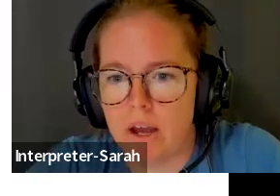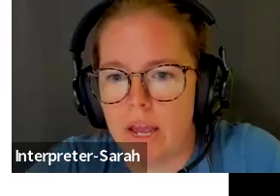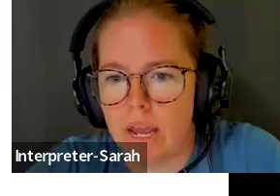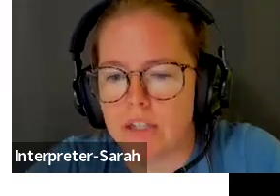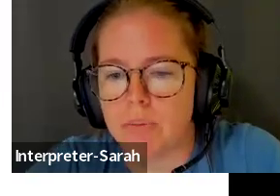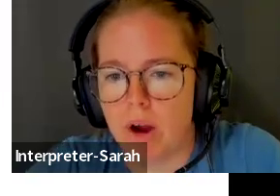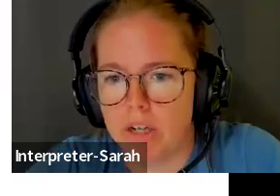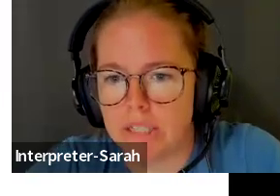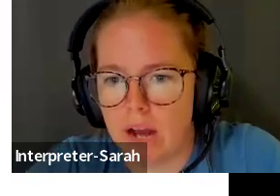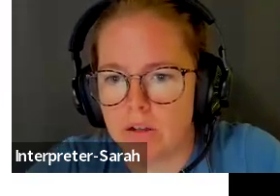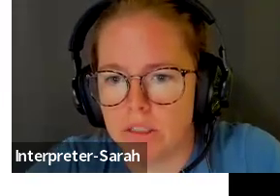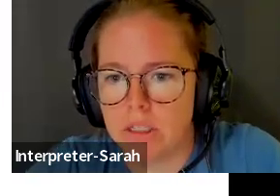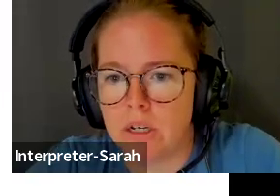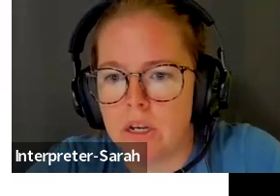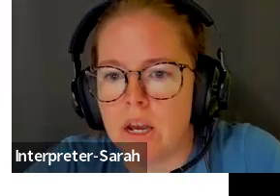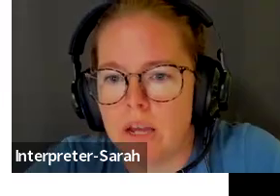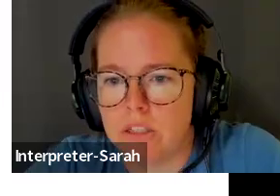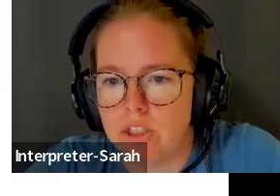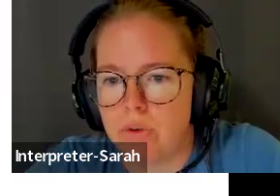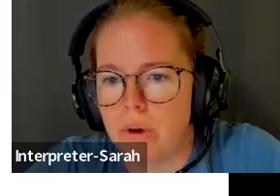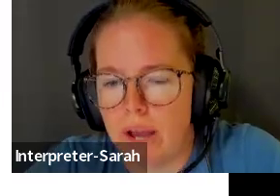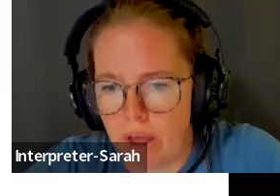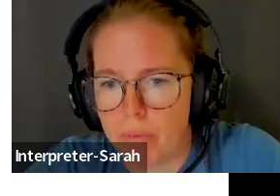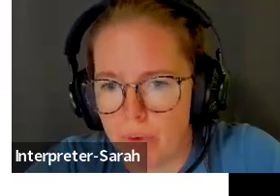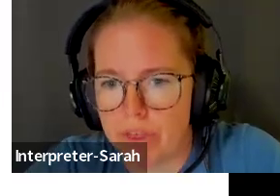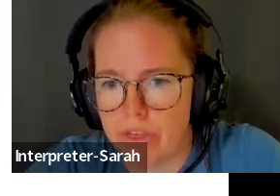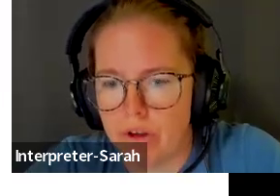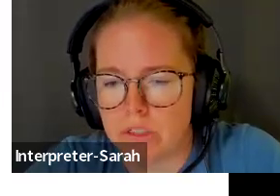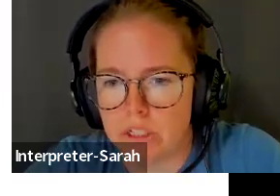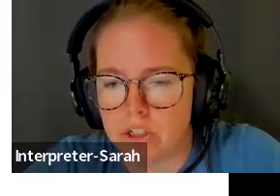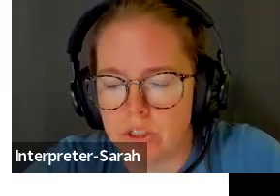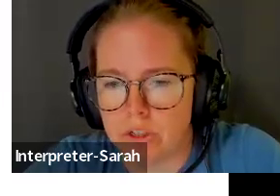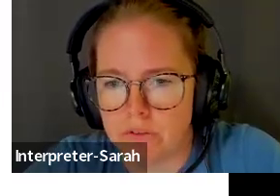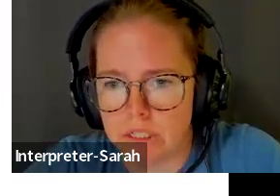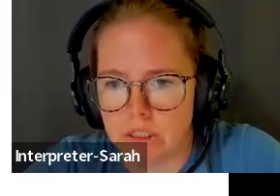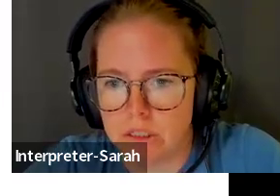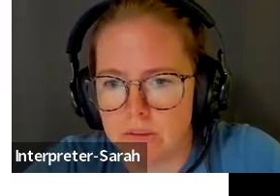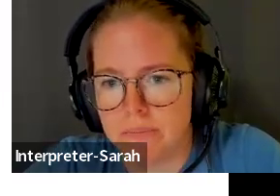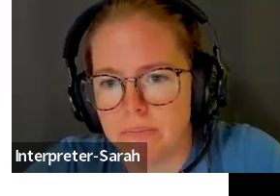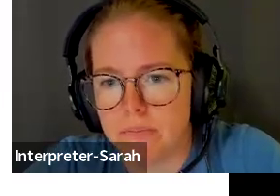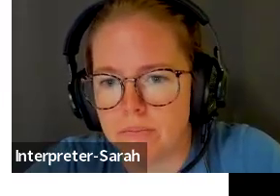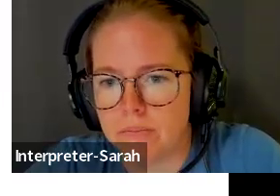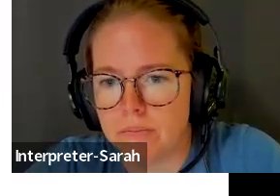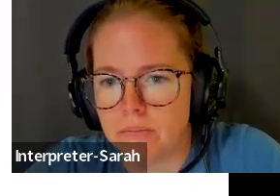Hill and Progress House to help with those addiction